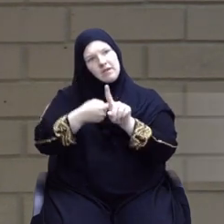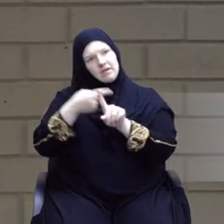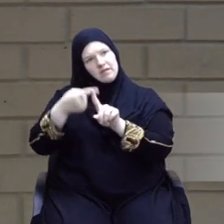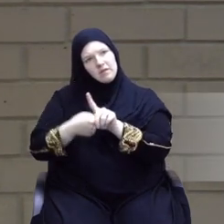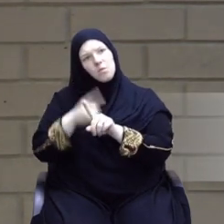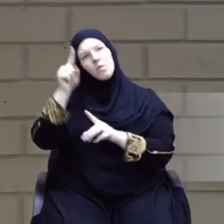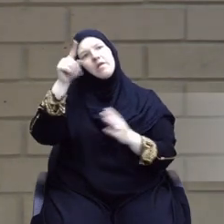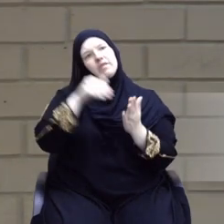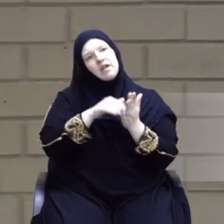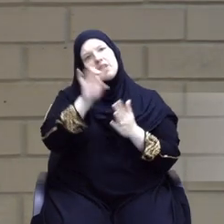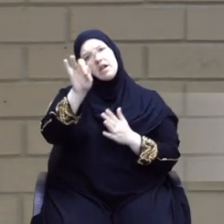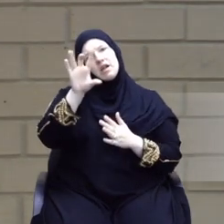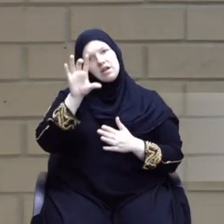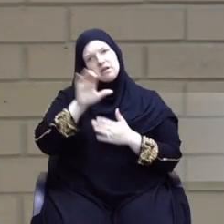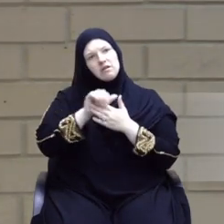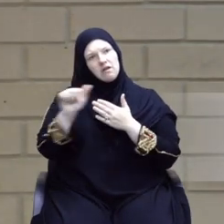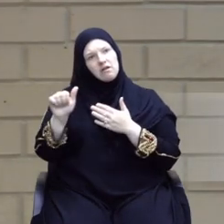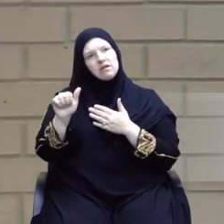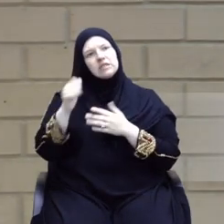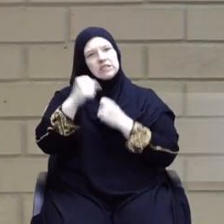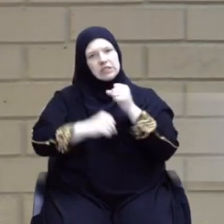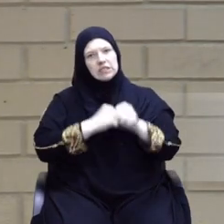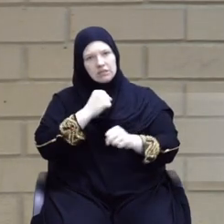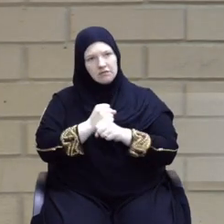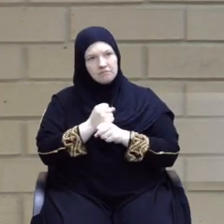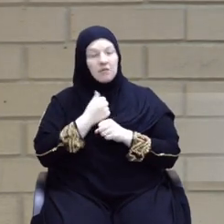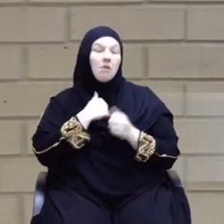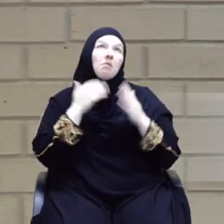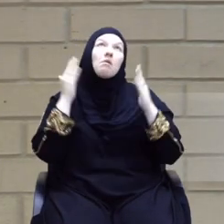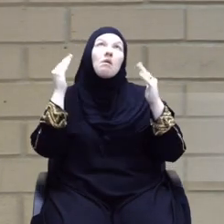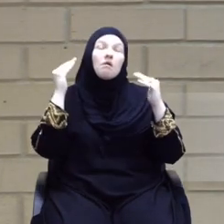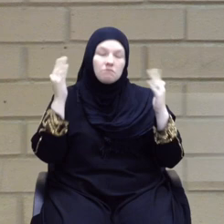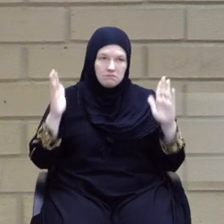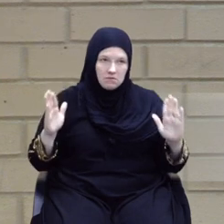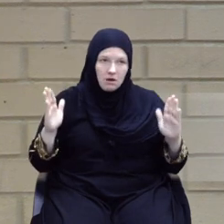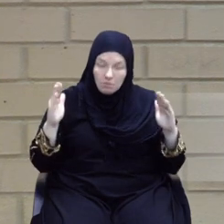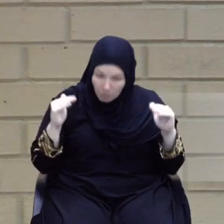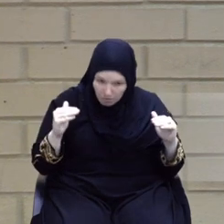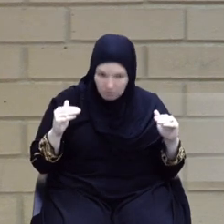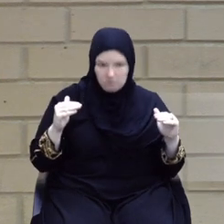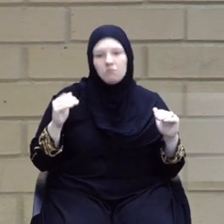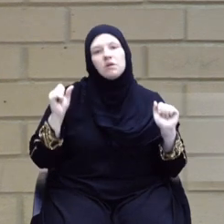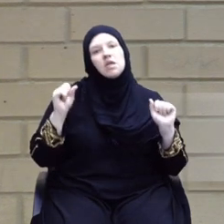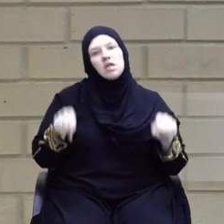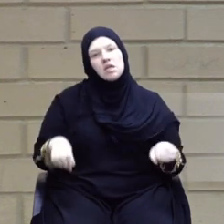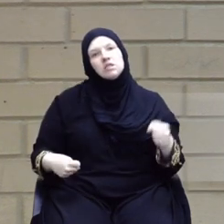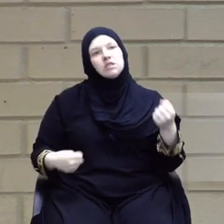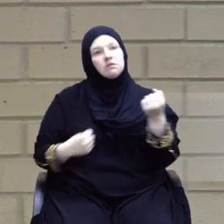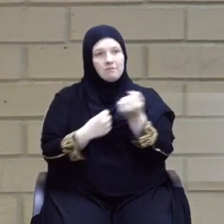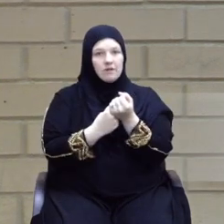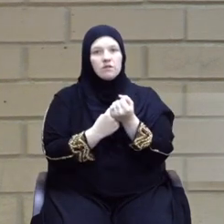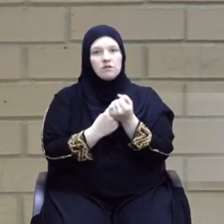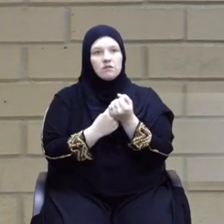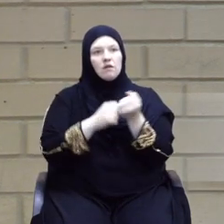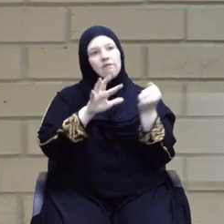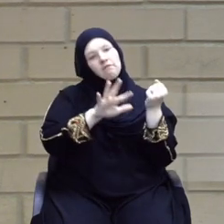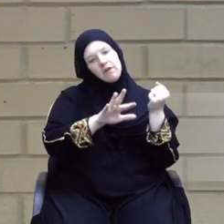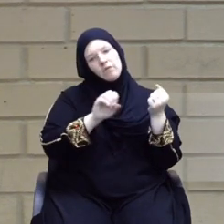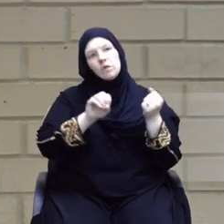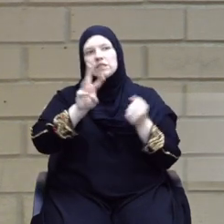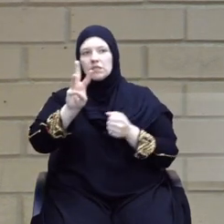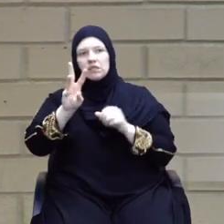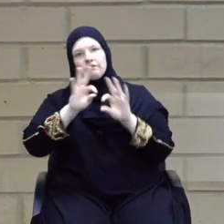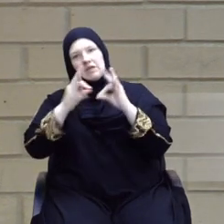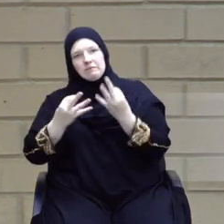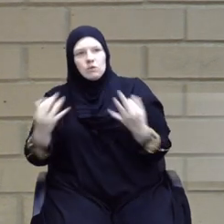I'm hoping that we can sponsor at least five or six families. Five